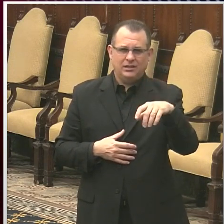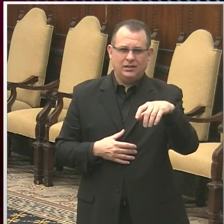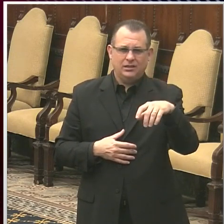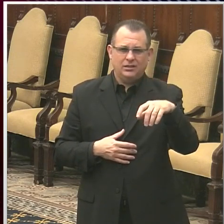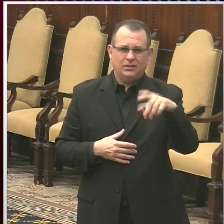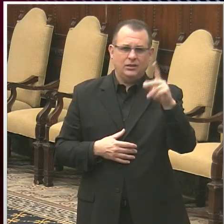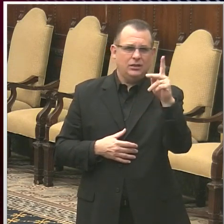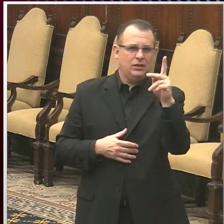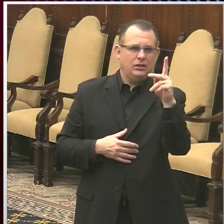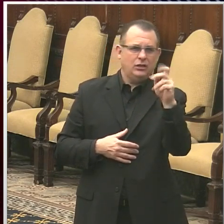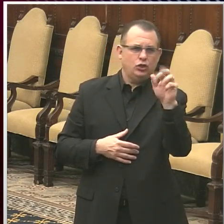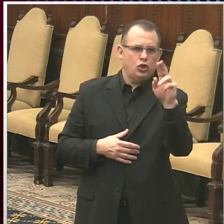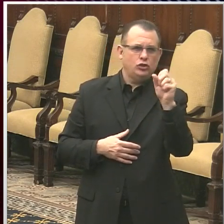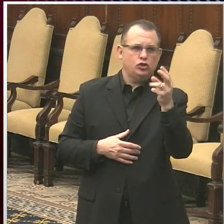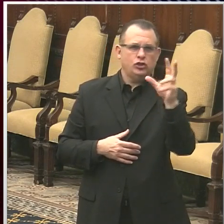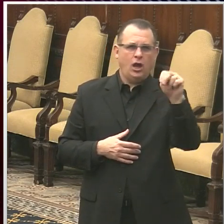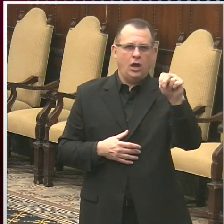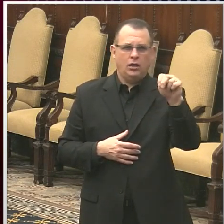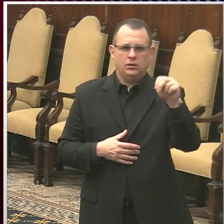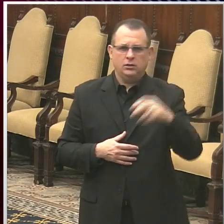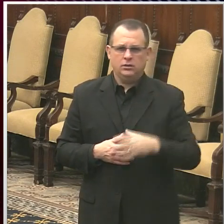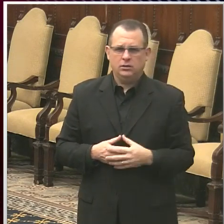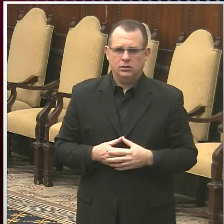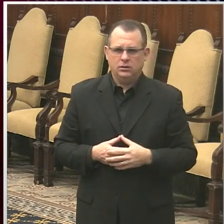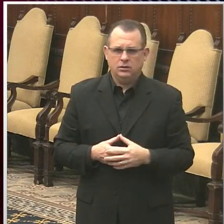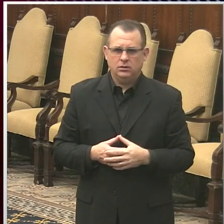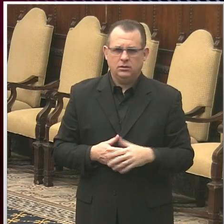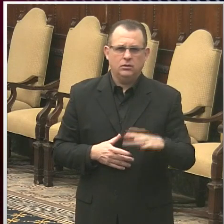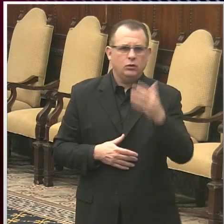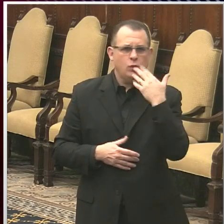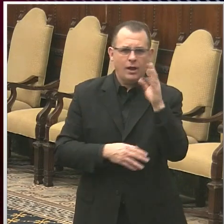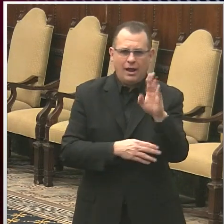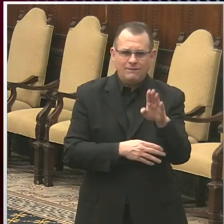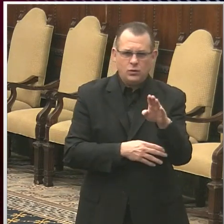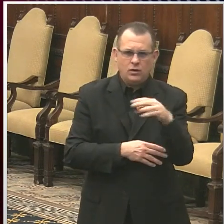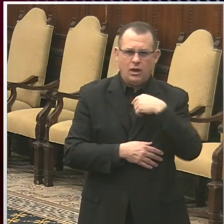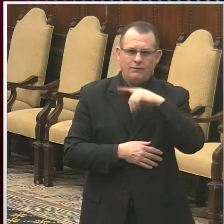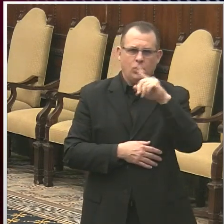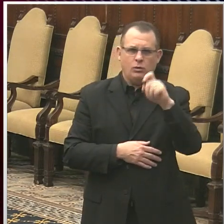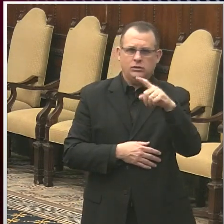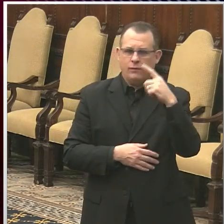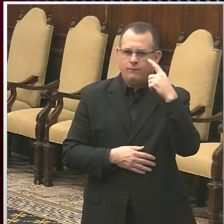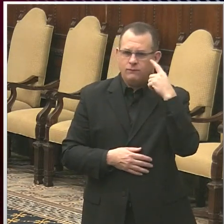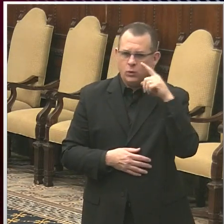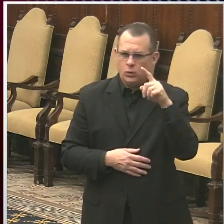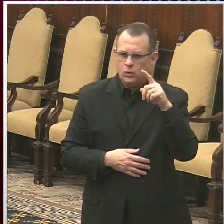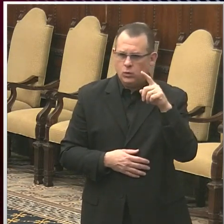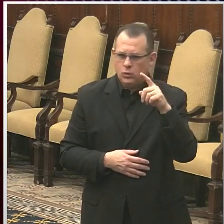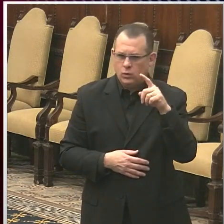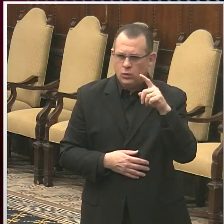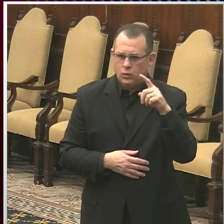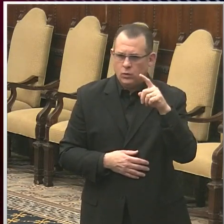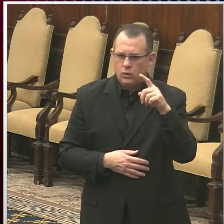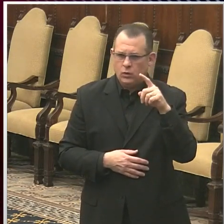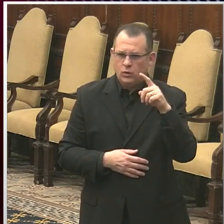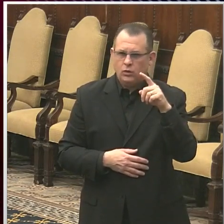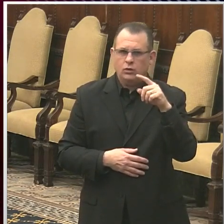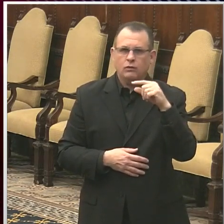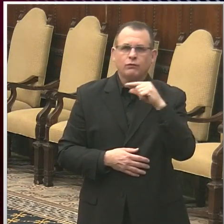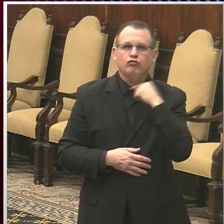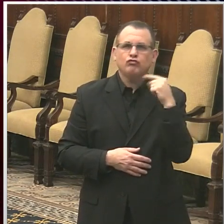Good afternoon, everybody. My question is for Rebecca, Miss Washington or